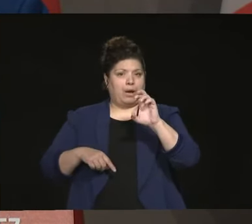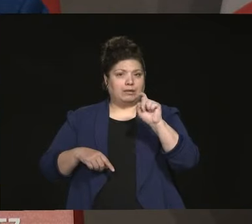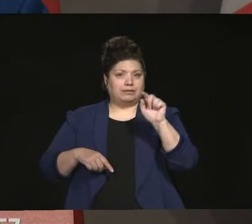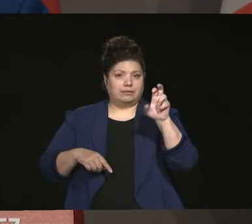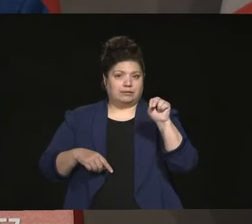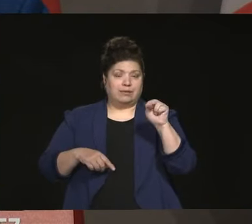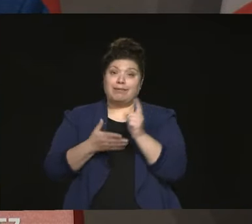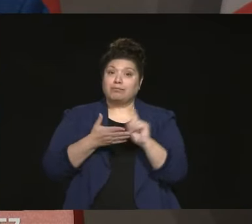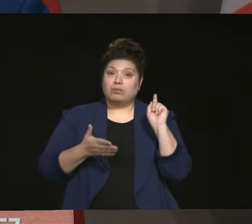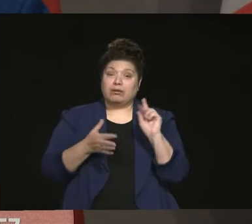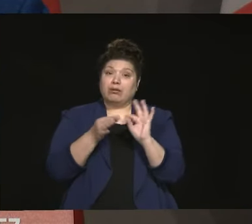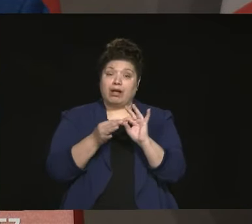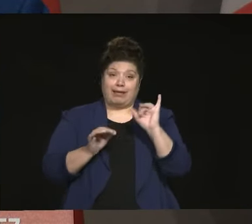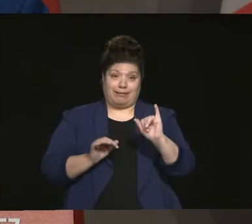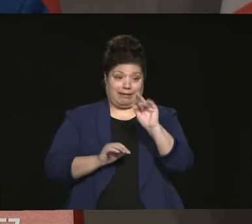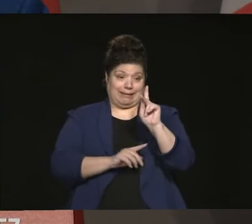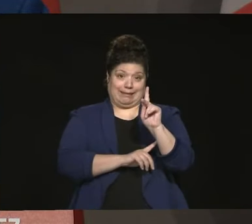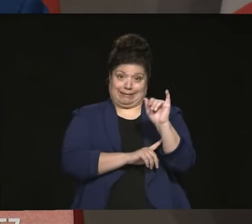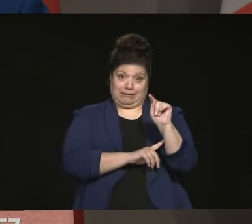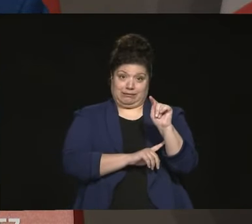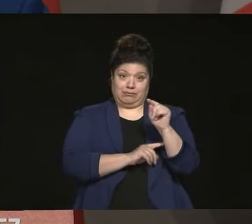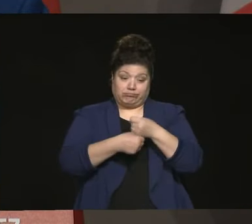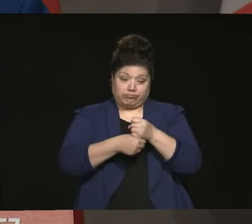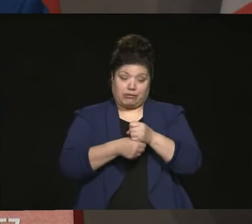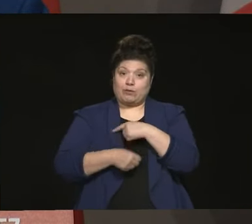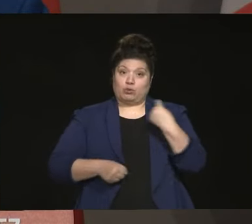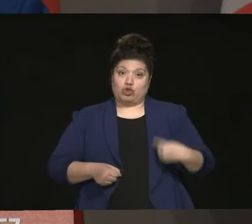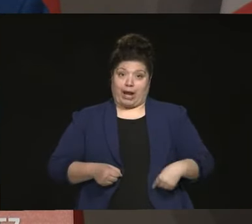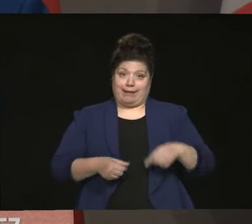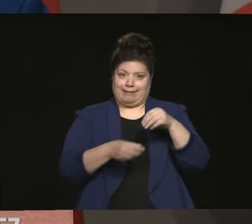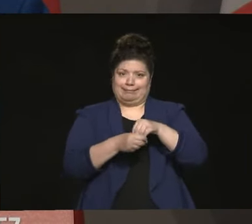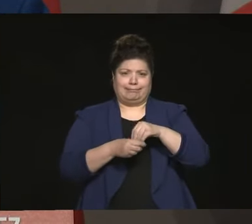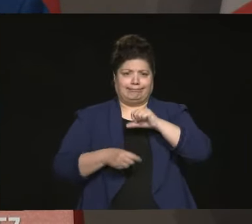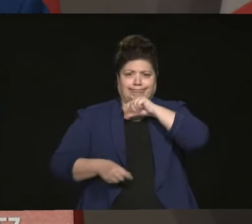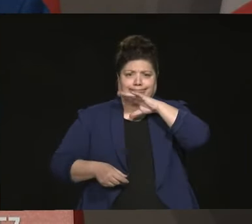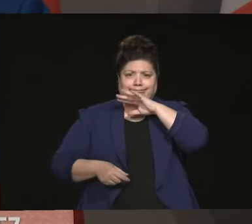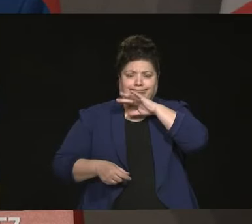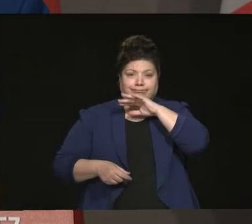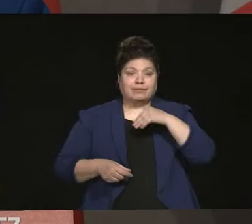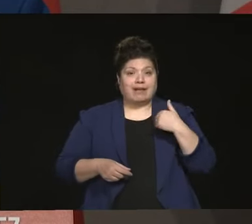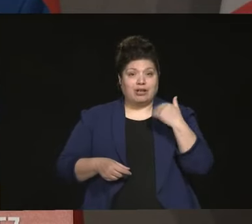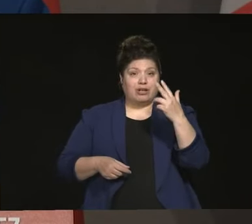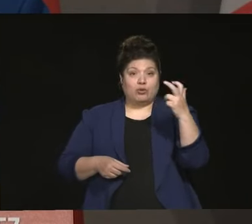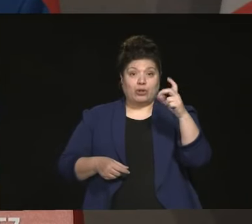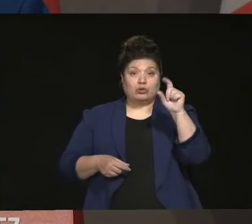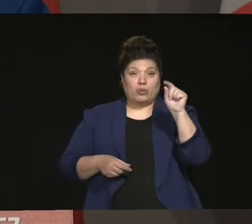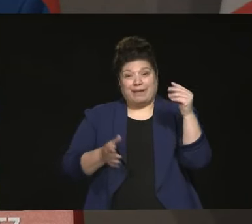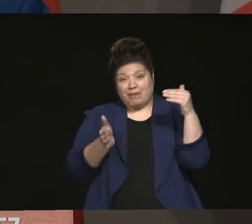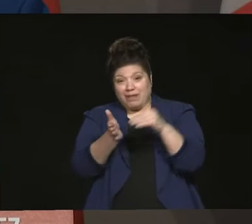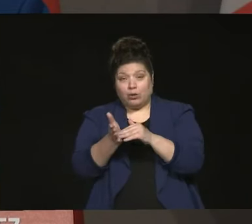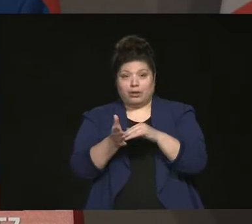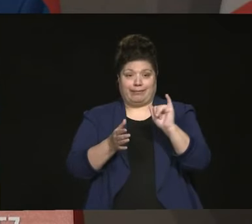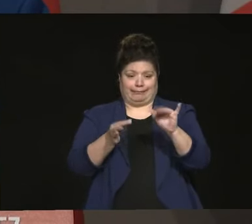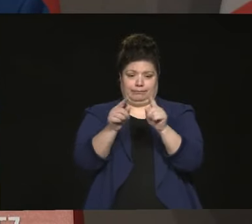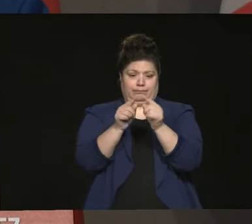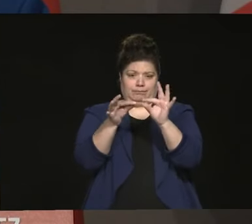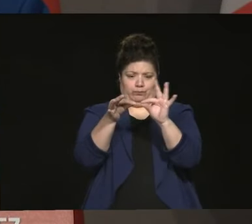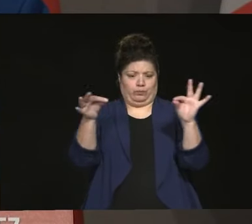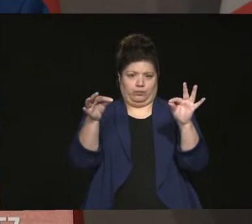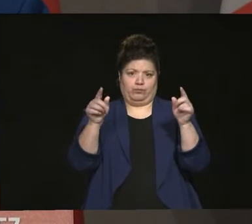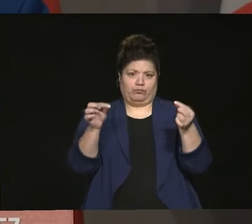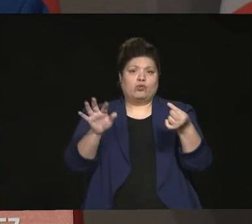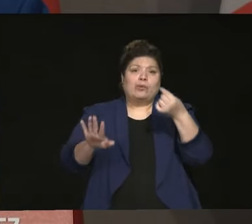were contaminated. We're talking about 320,000 swabs. Were measures taken to ensure that